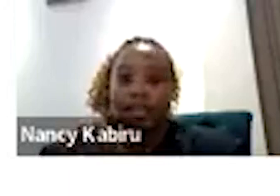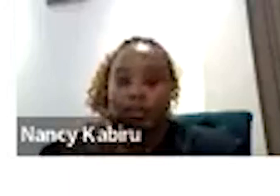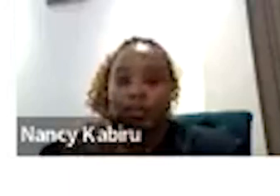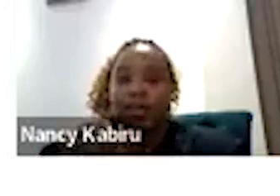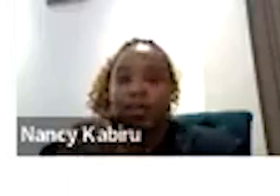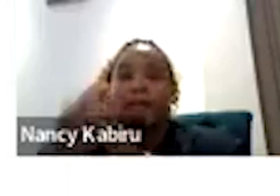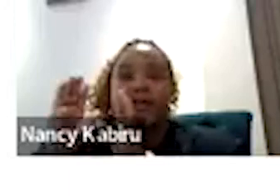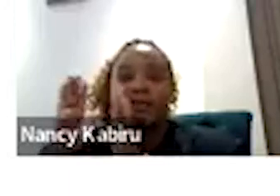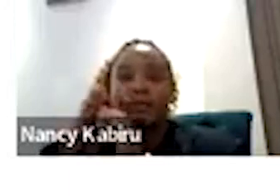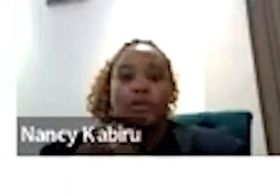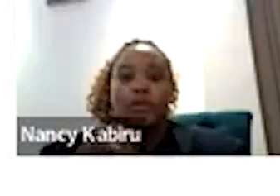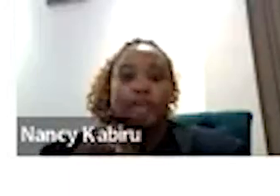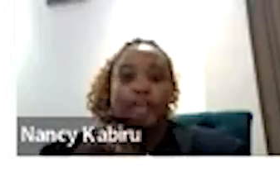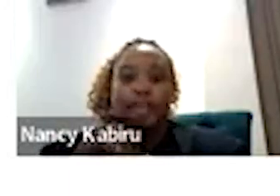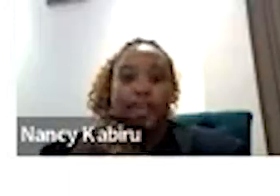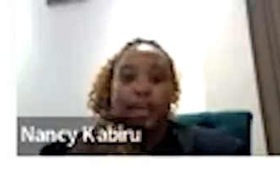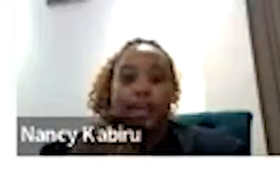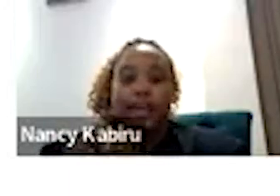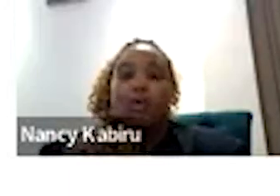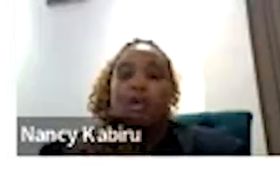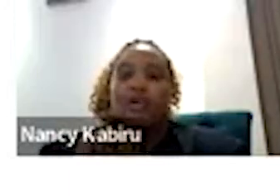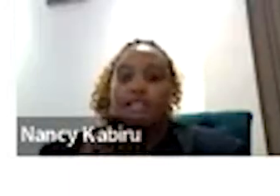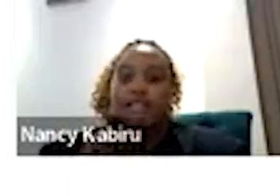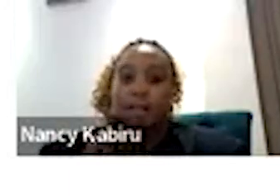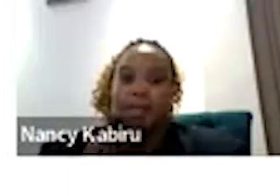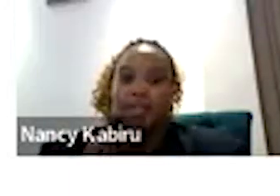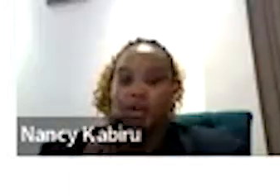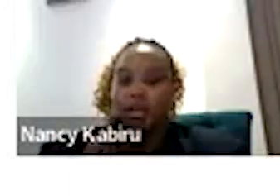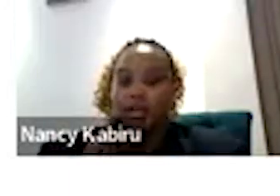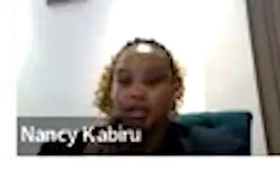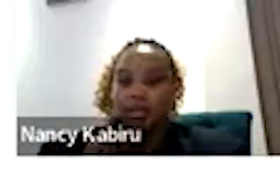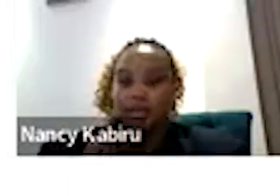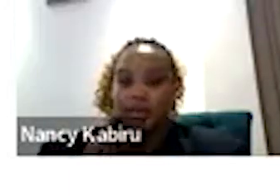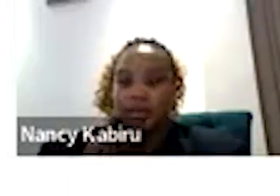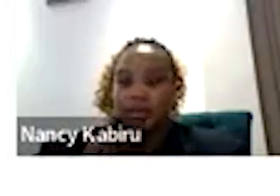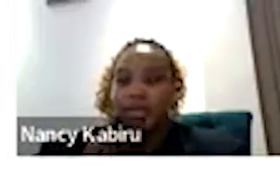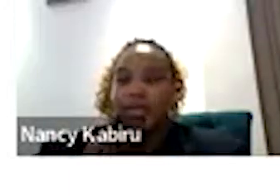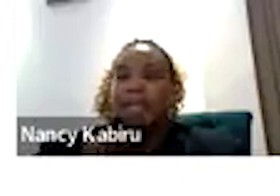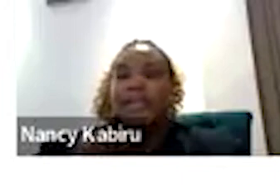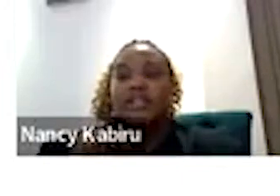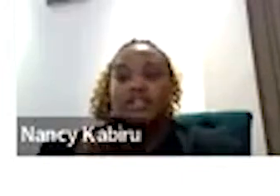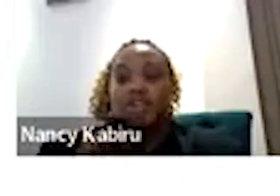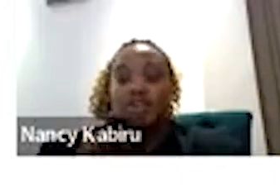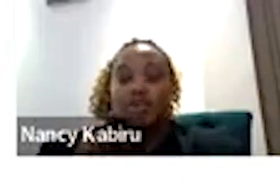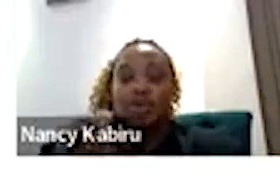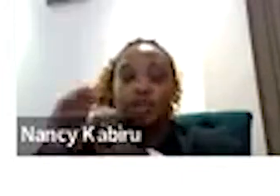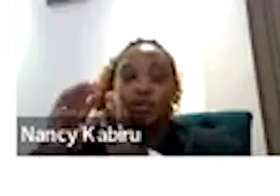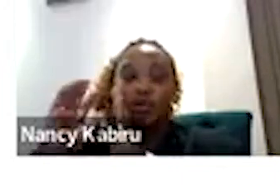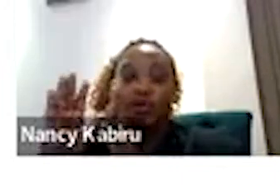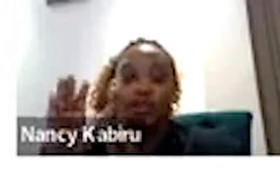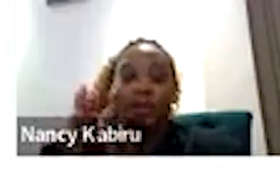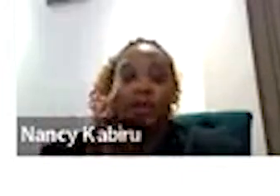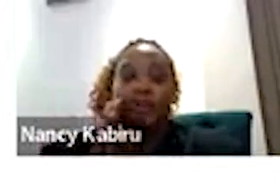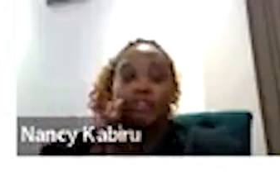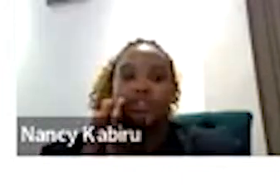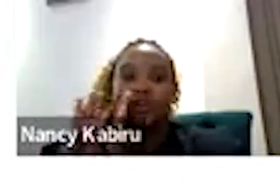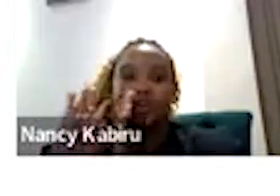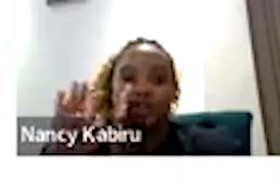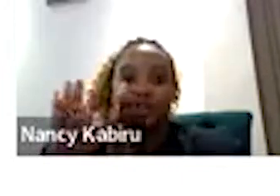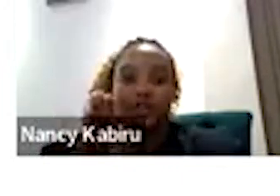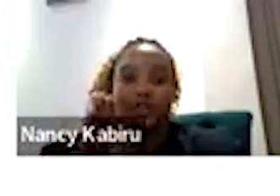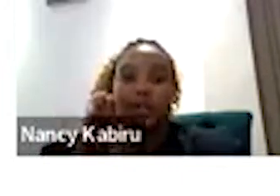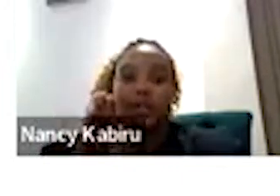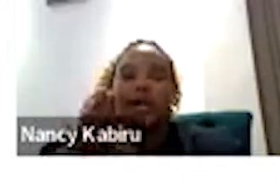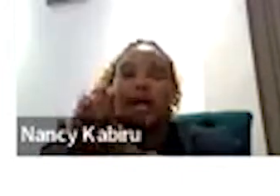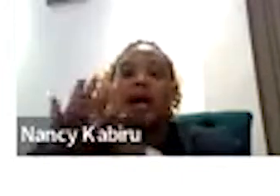to the right help. But before we get there, what causes mental health? Okay. In addition to what we know, the